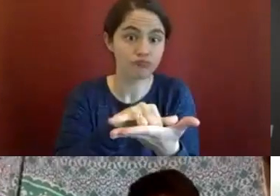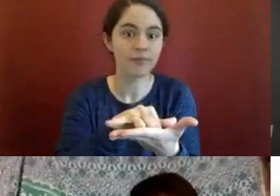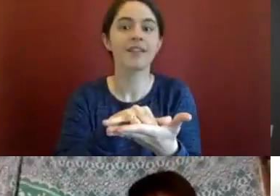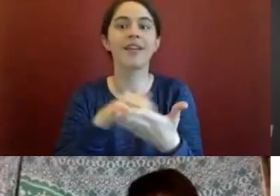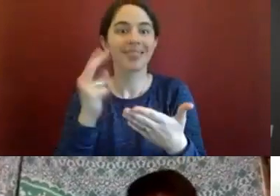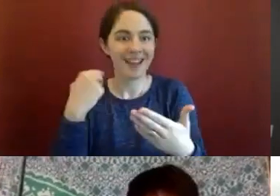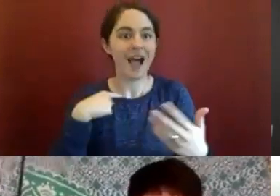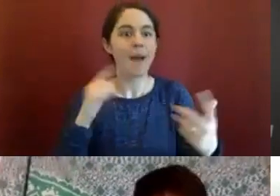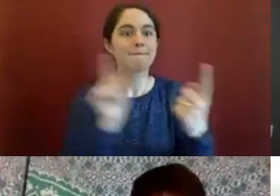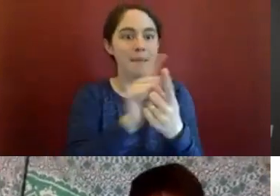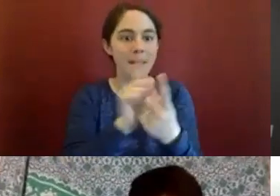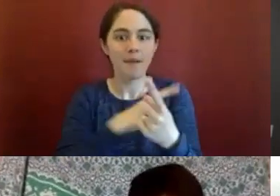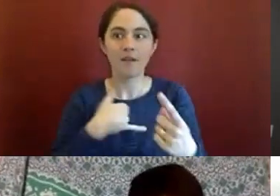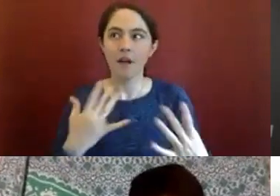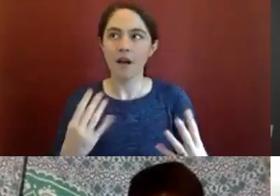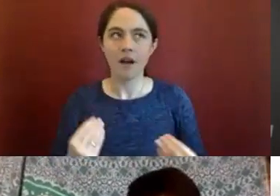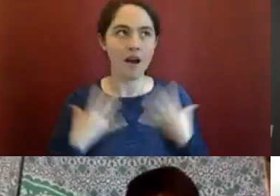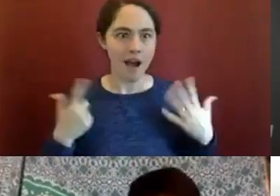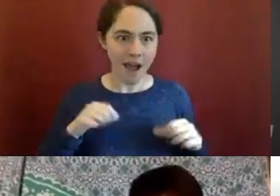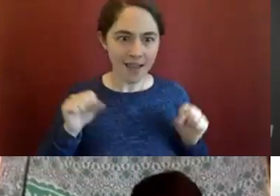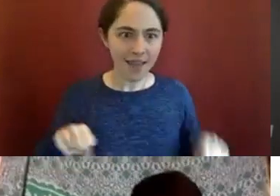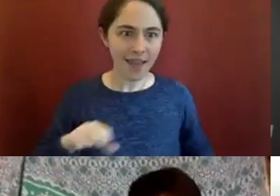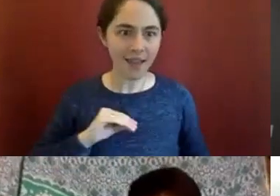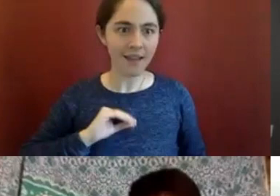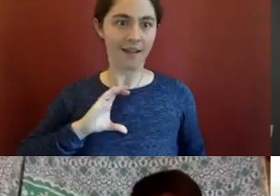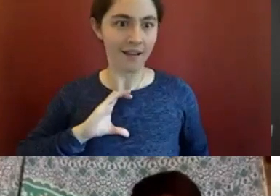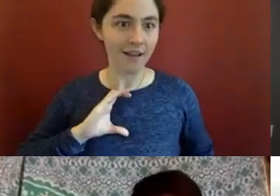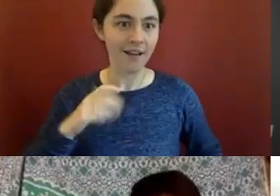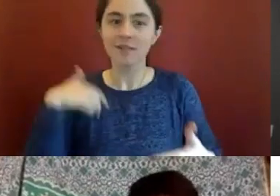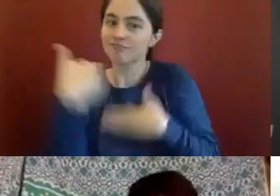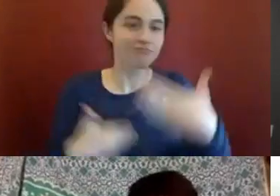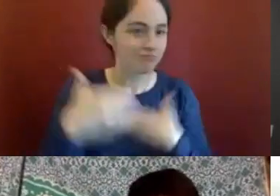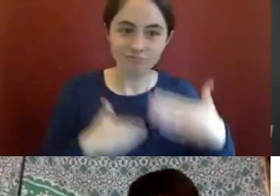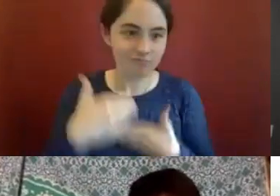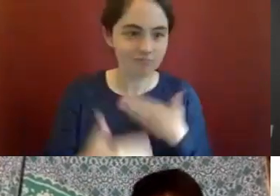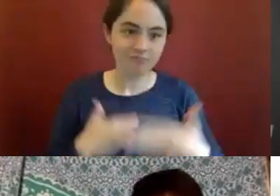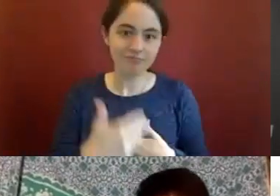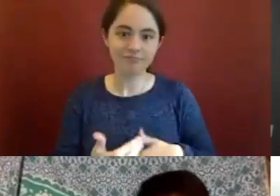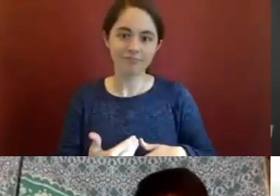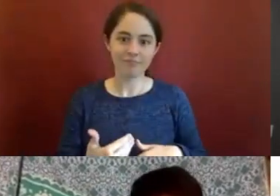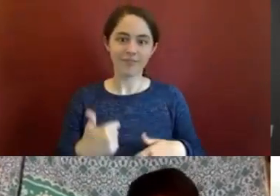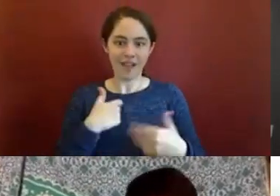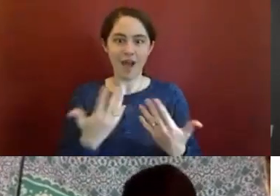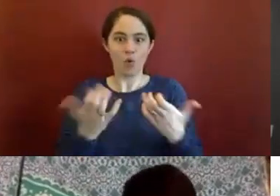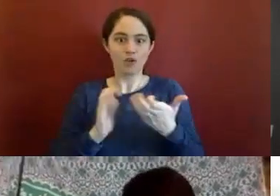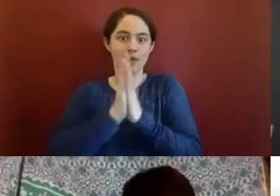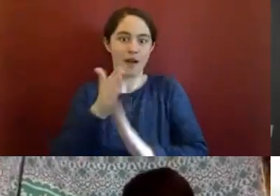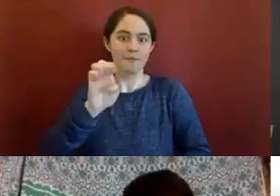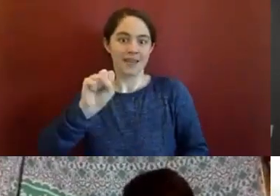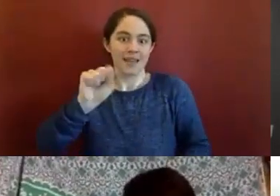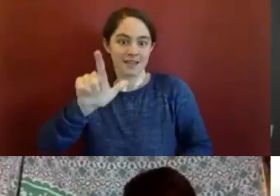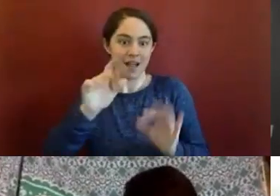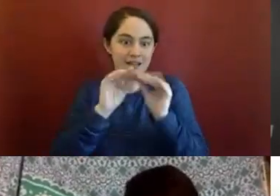in like, I started believing in myself and just like following that and changing that. And I want to be an ESL teacher because